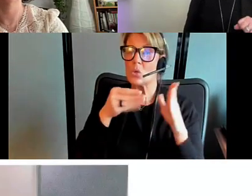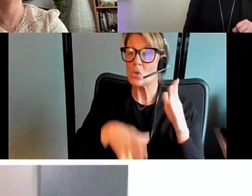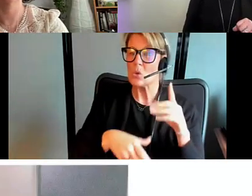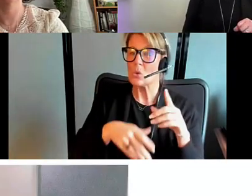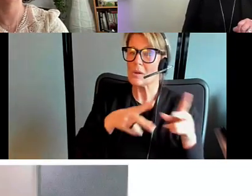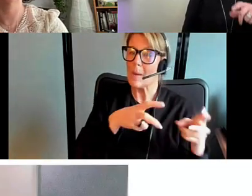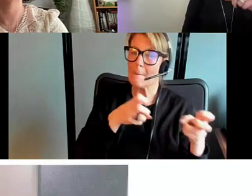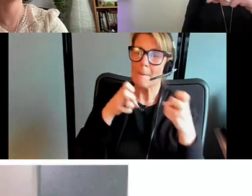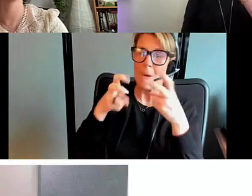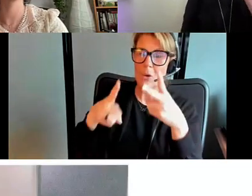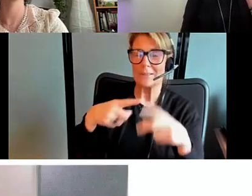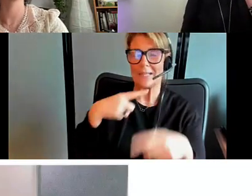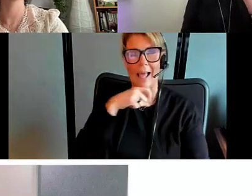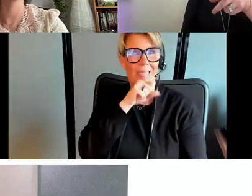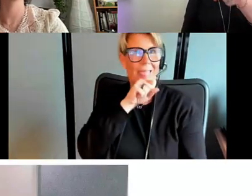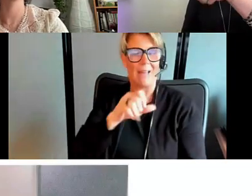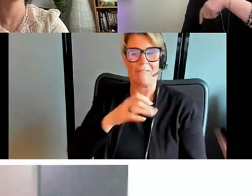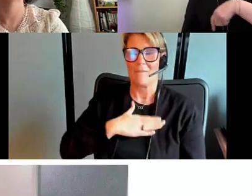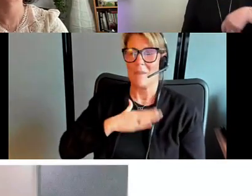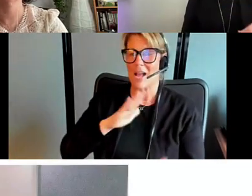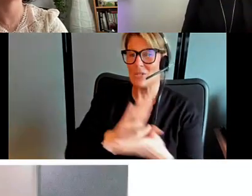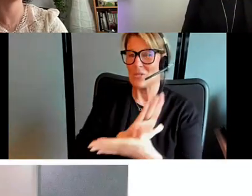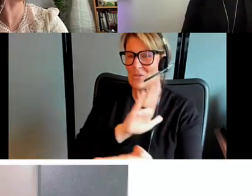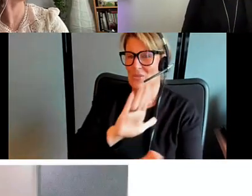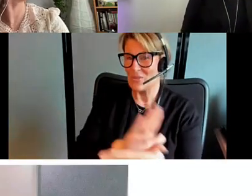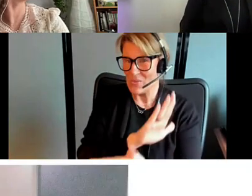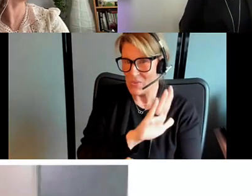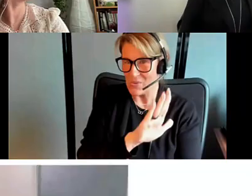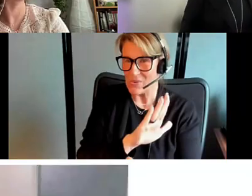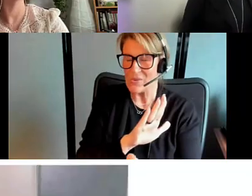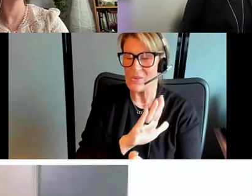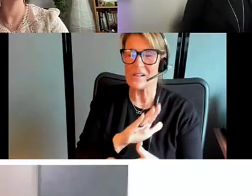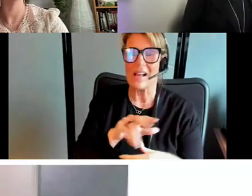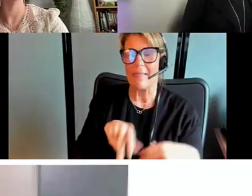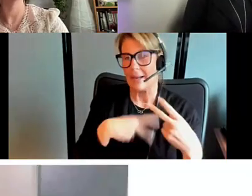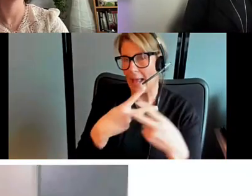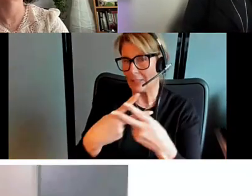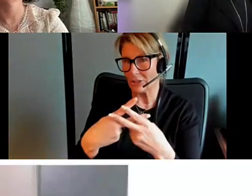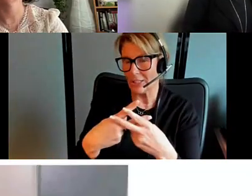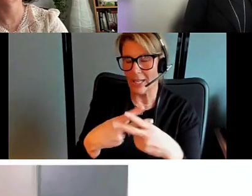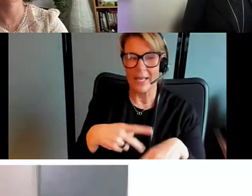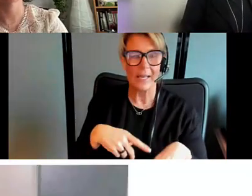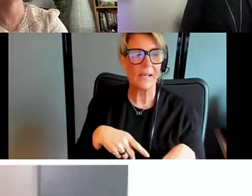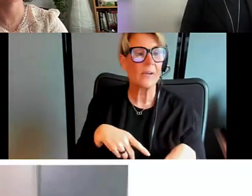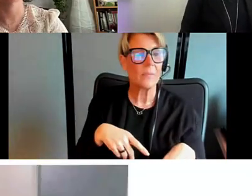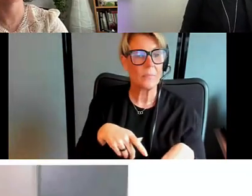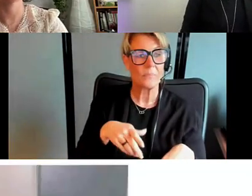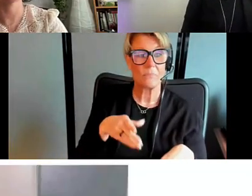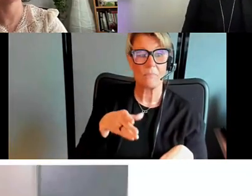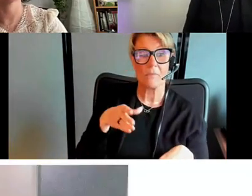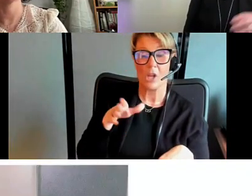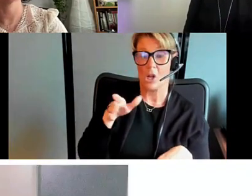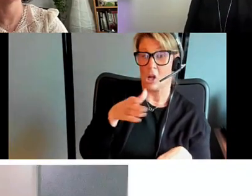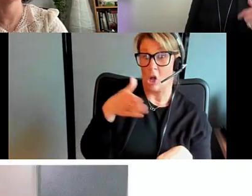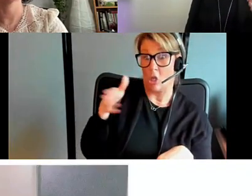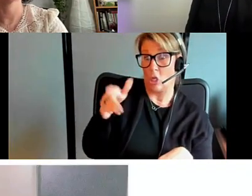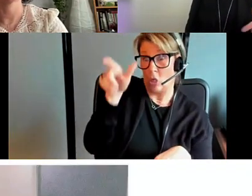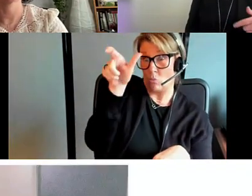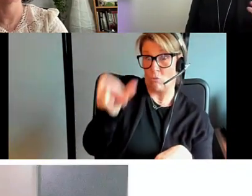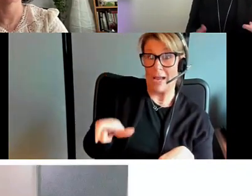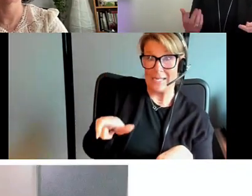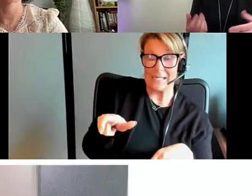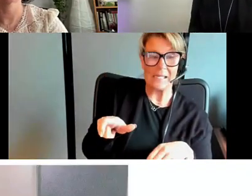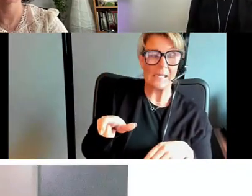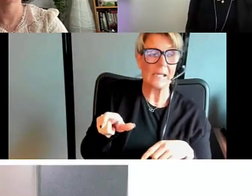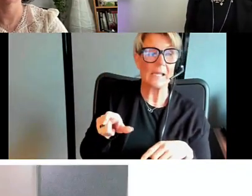Albert's," right? Tags us. The one on the right-hand side is actually a story just a couple of weeks ago. I'm scrolling